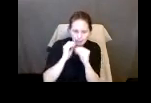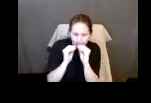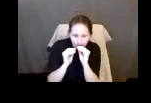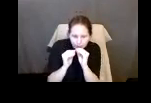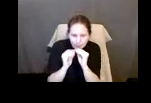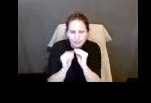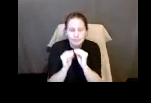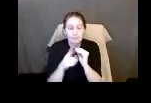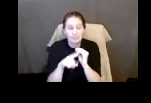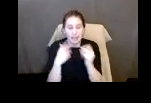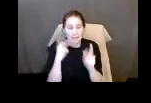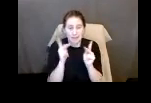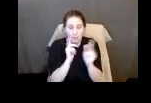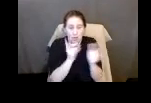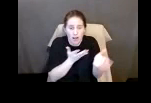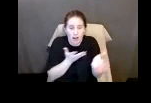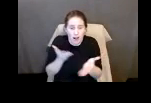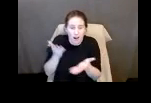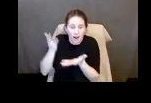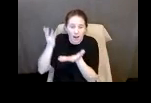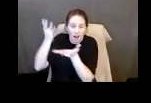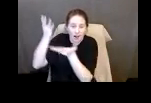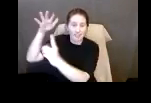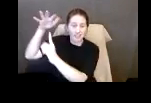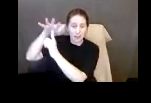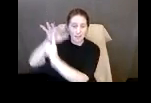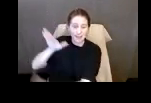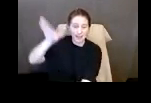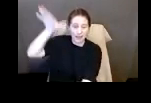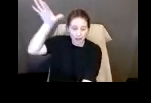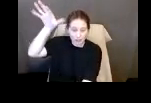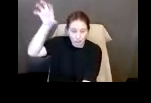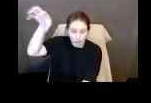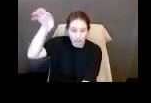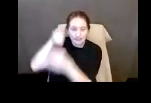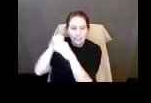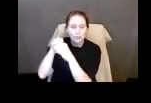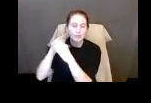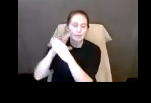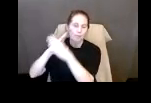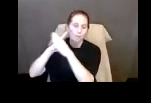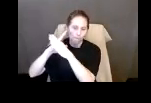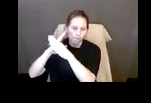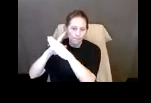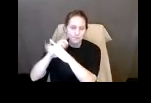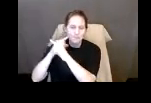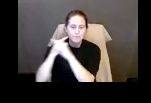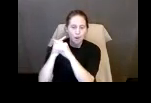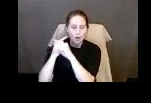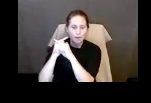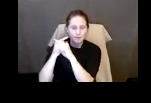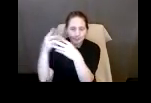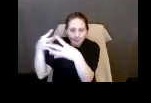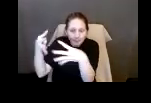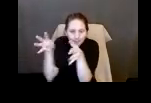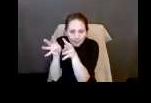all of the amethyst to the top of the hill at site 5 into this very protective and guarded courtyard to refine